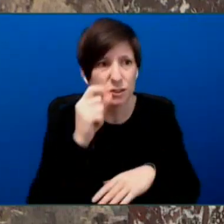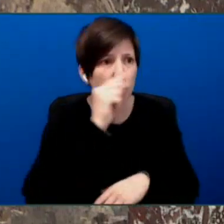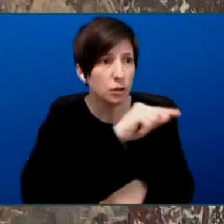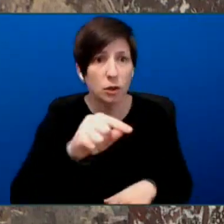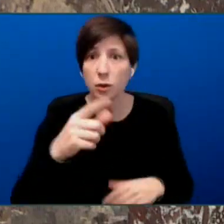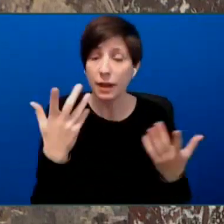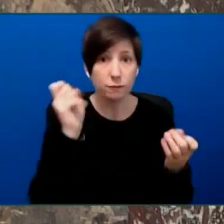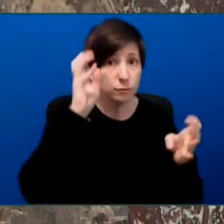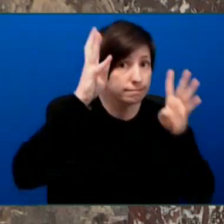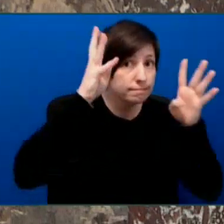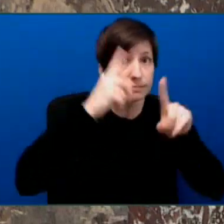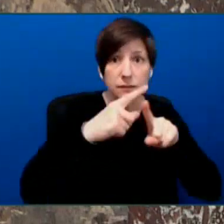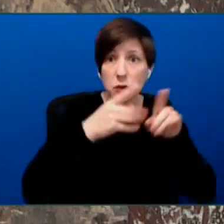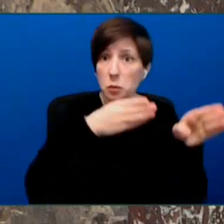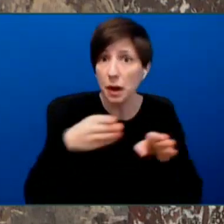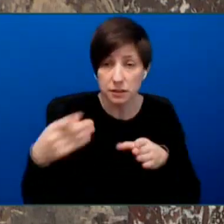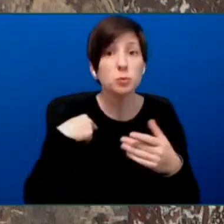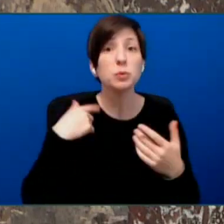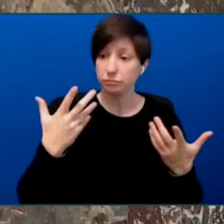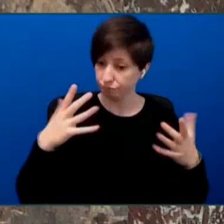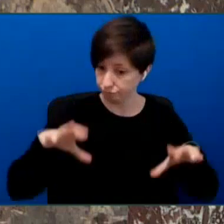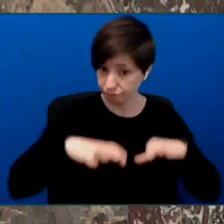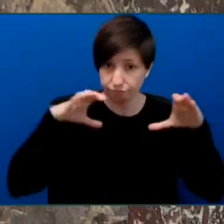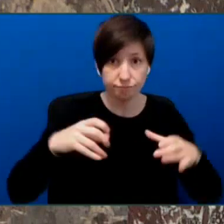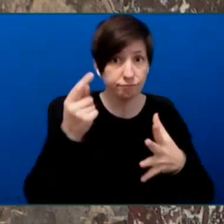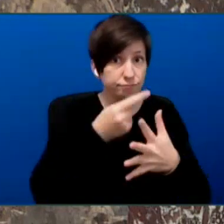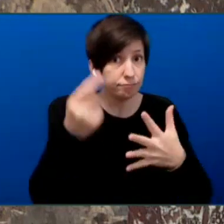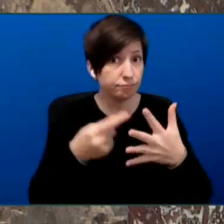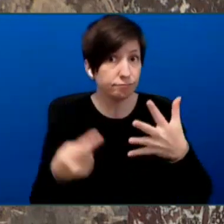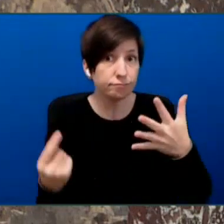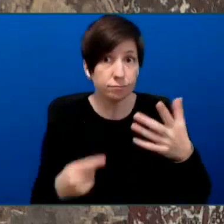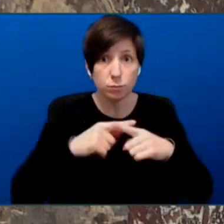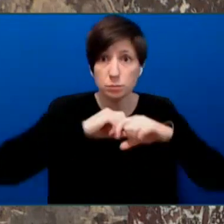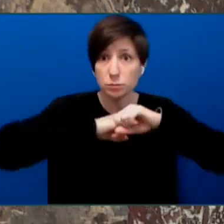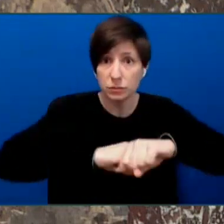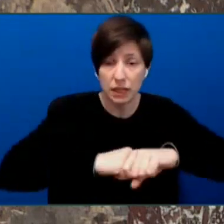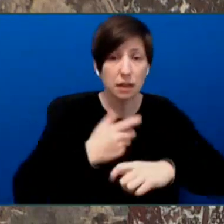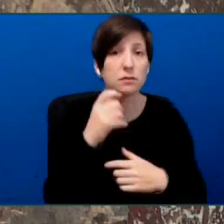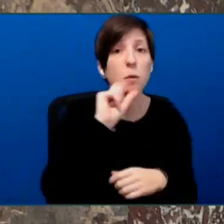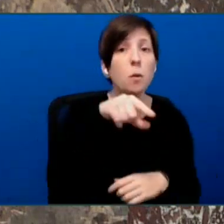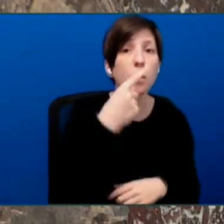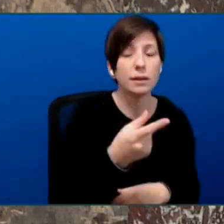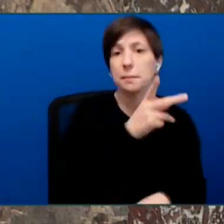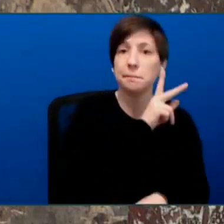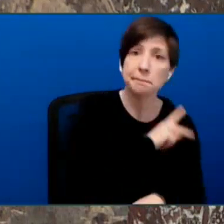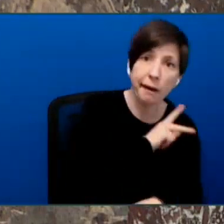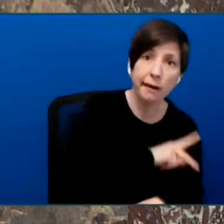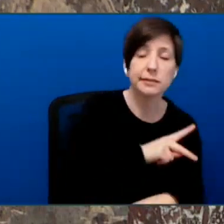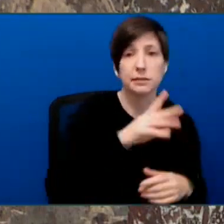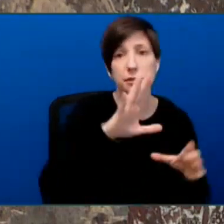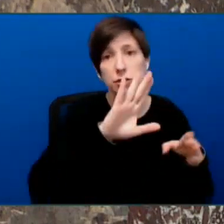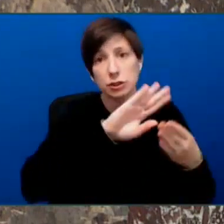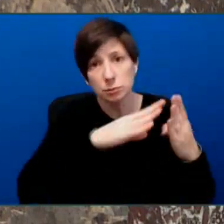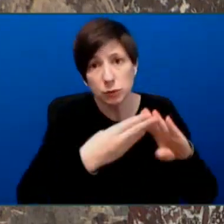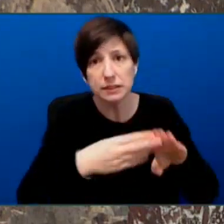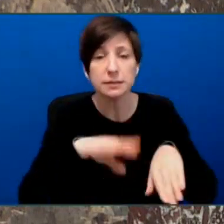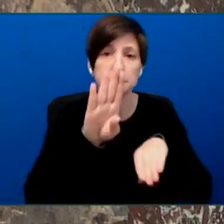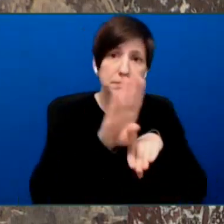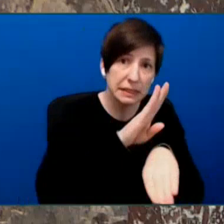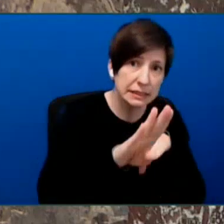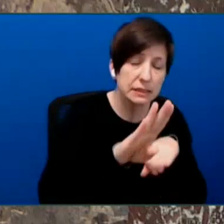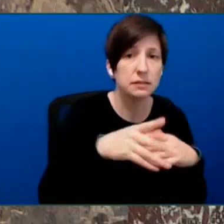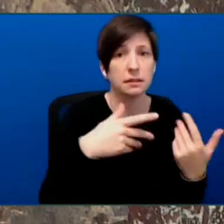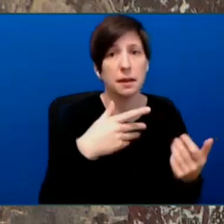parks, communities, businesses, bus stops, but also, most importantly, the people, the brothers, the sisters, the aunts, the